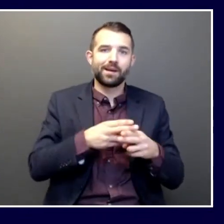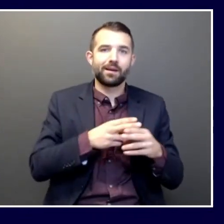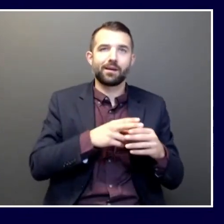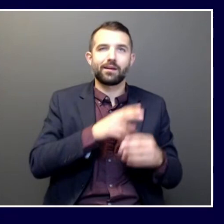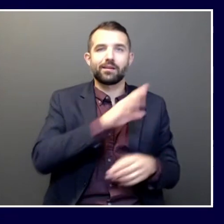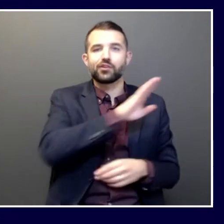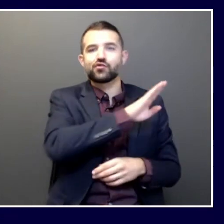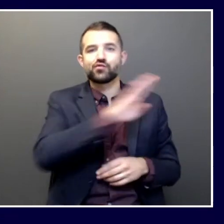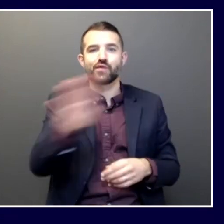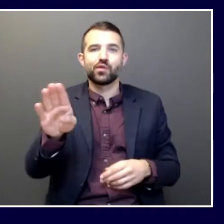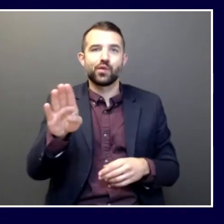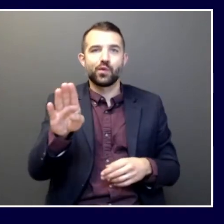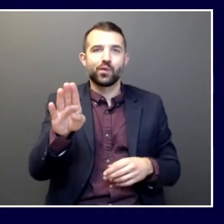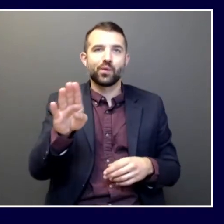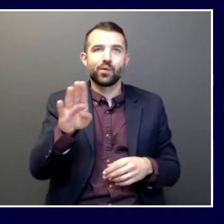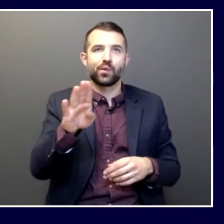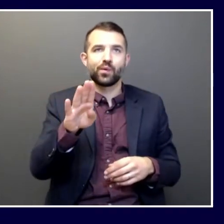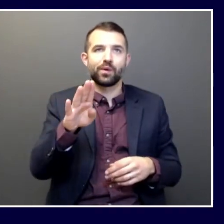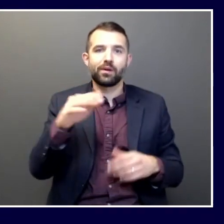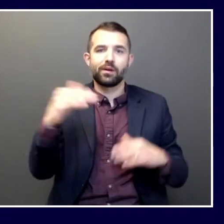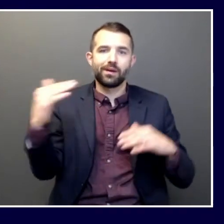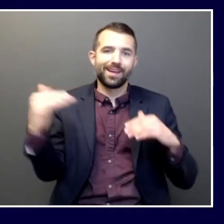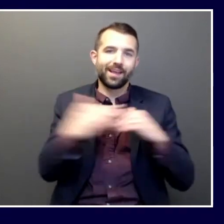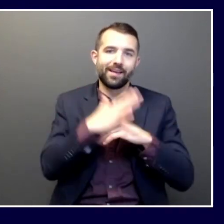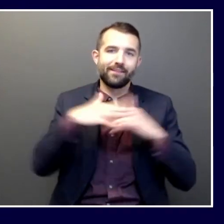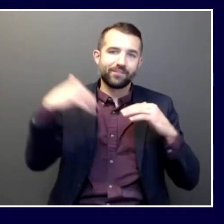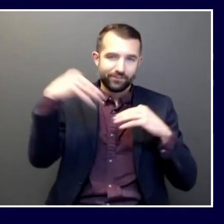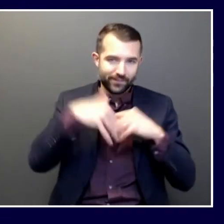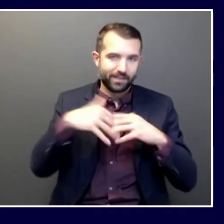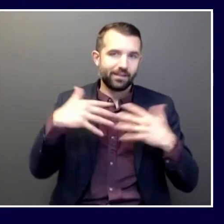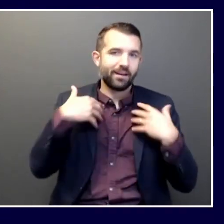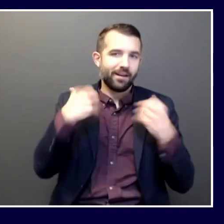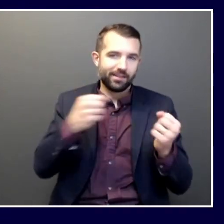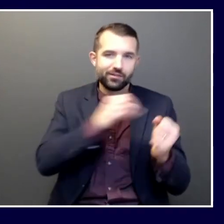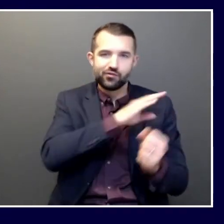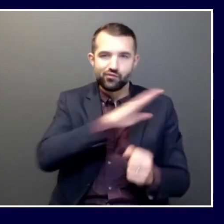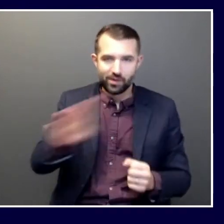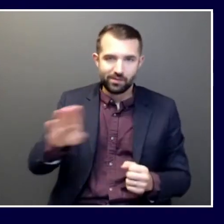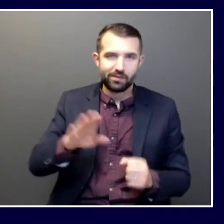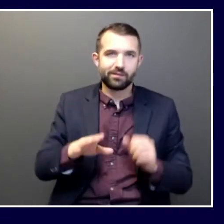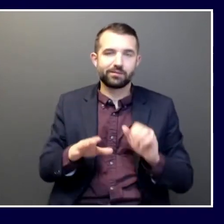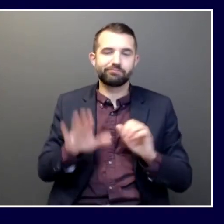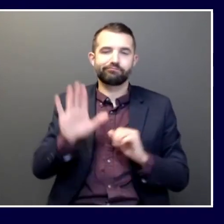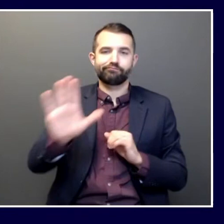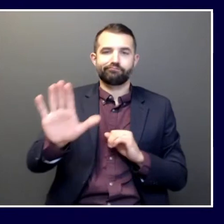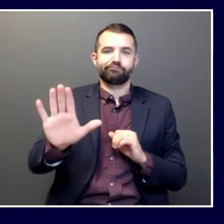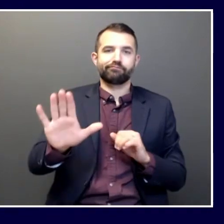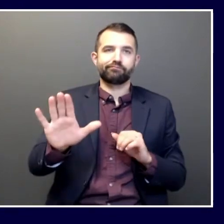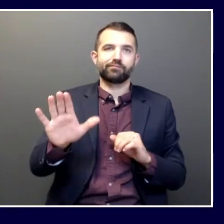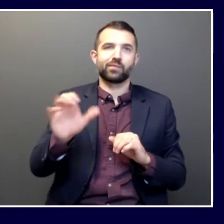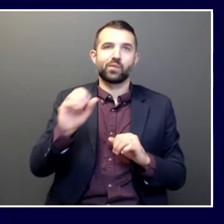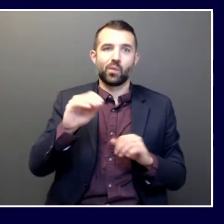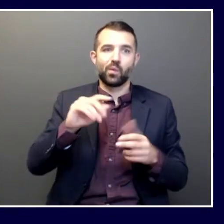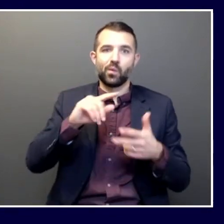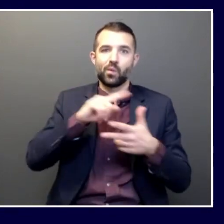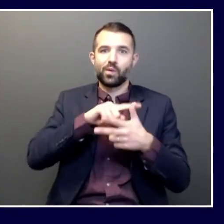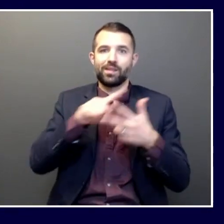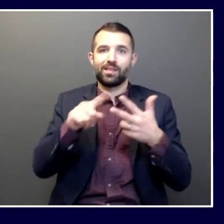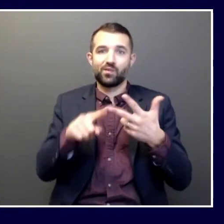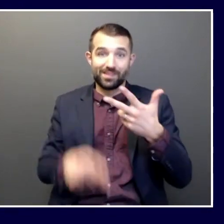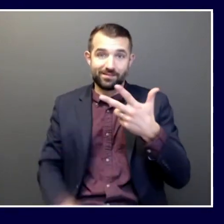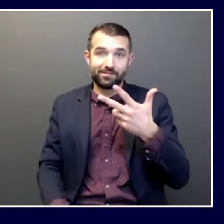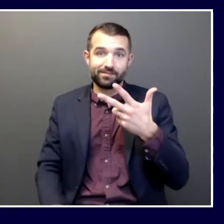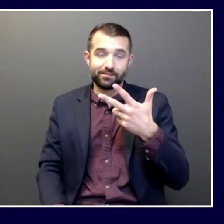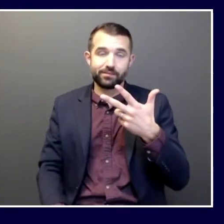their allocation is, but that's another form of ways that providers in Maine can get the doses. But in general,